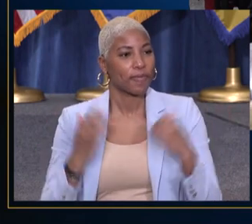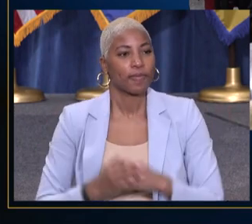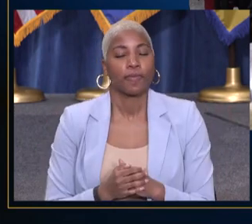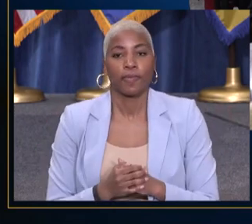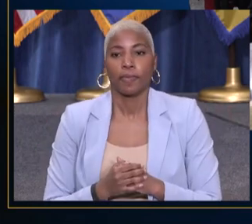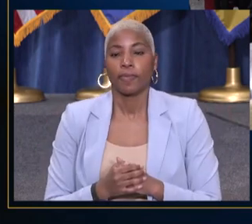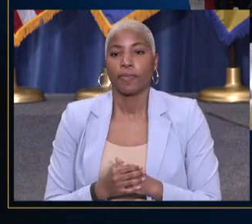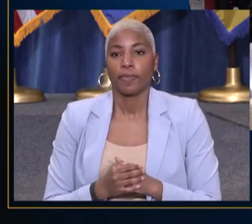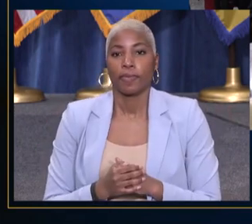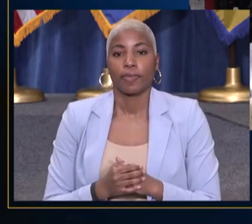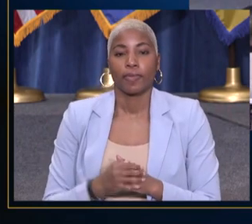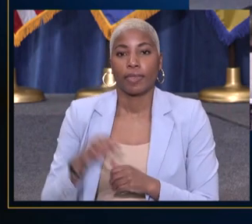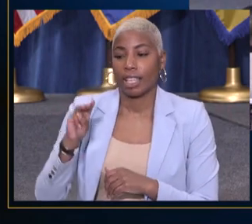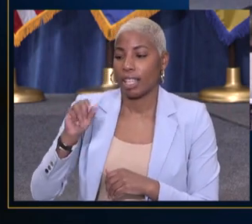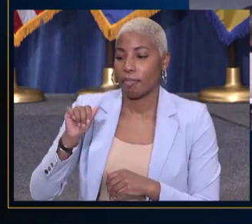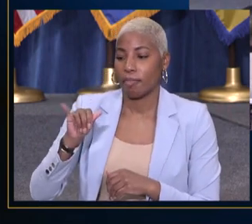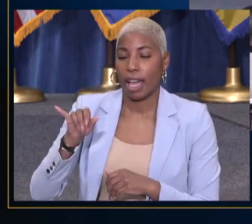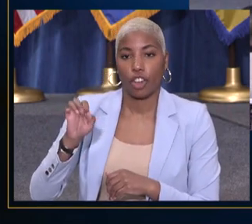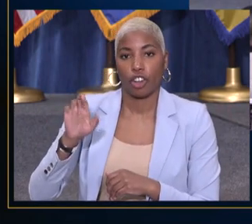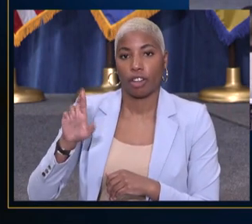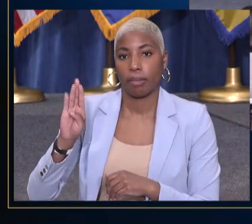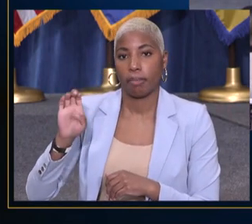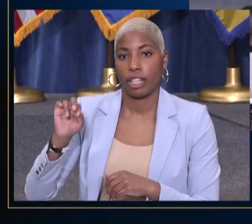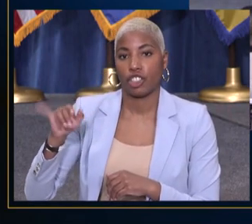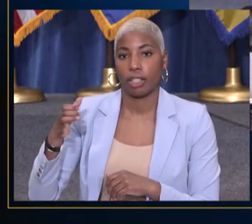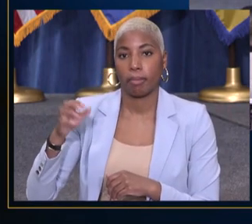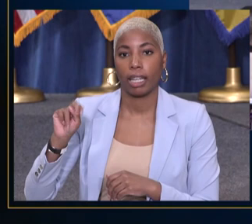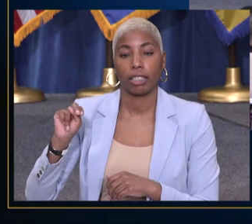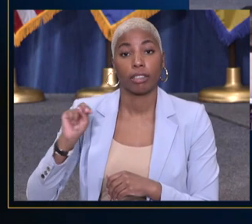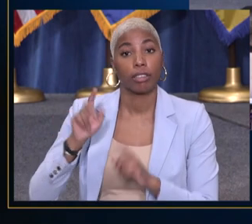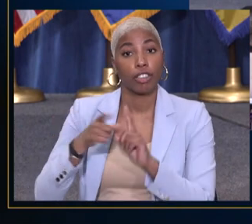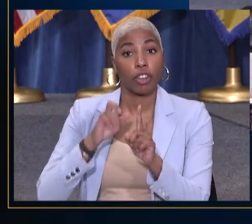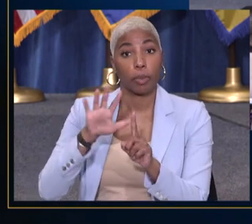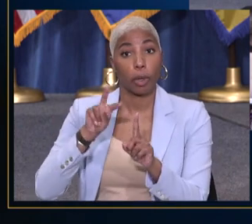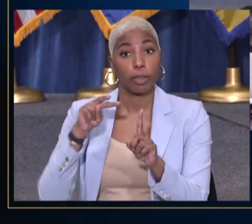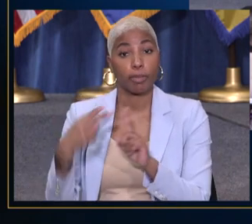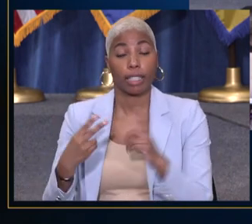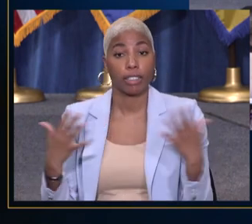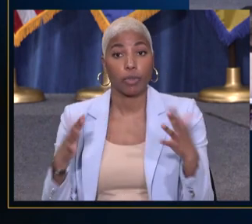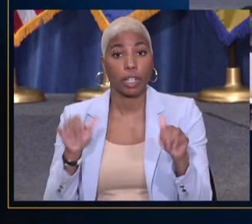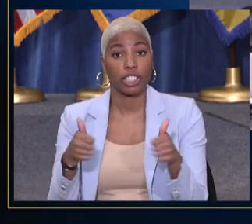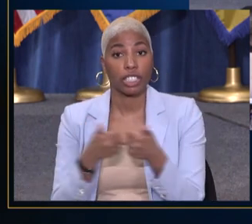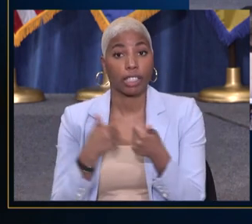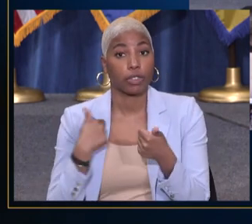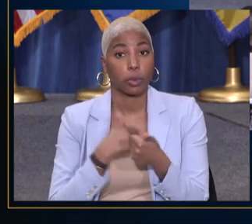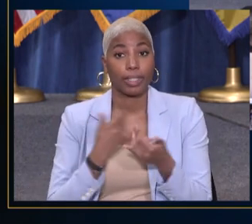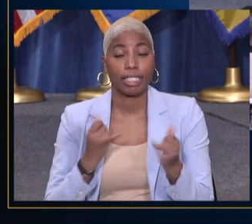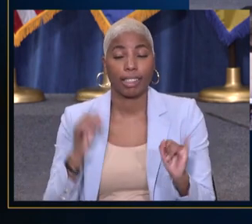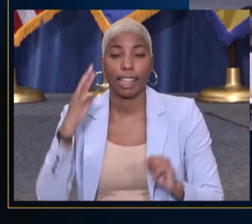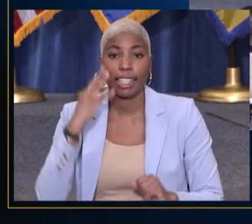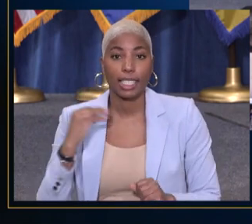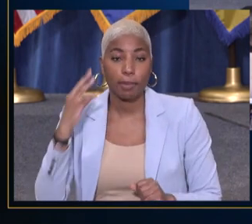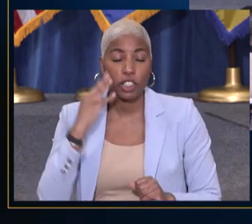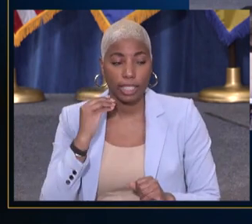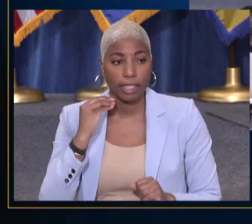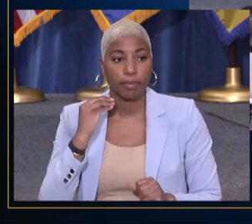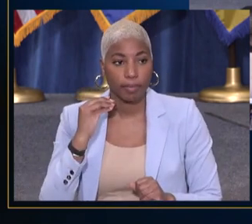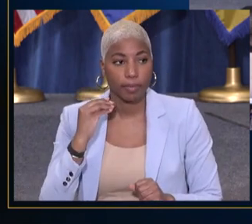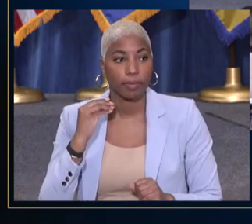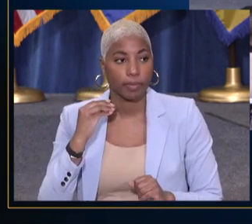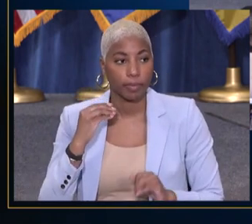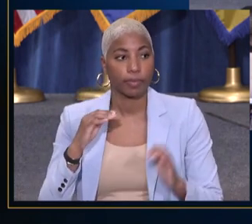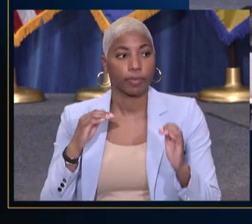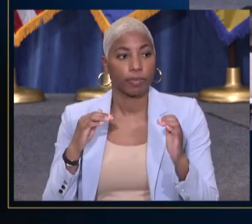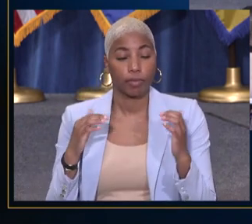So, Mayor Benjamin, from your perspective, what are the challenges that we're still facing, and how can